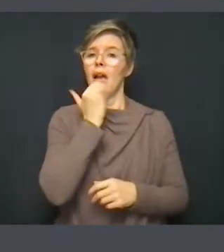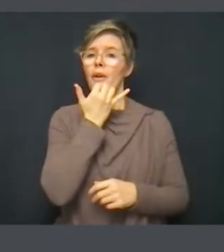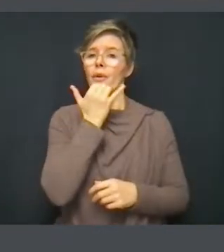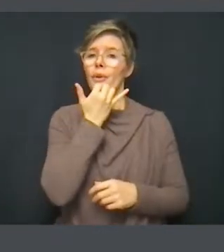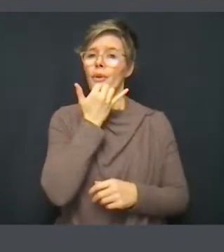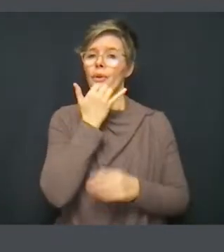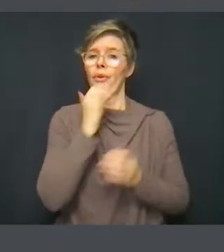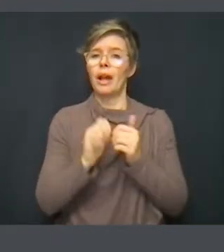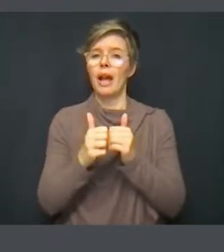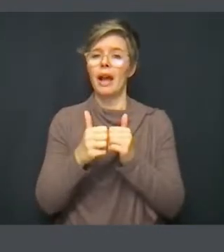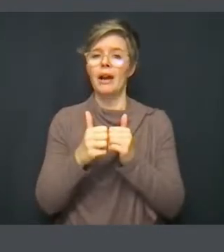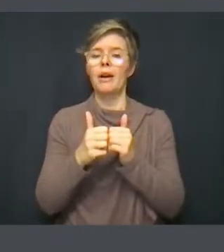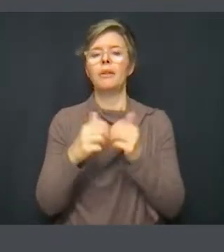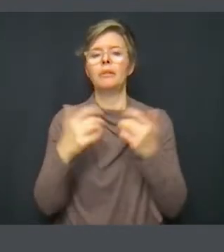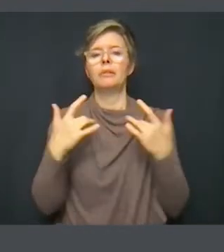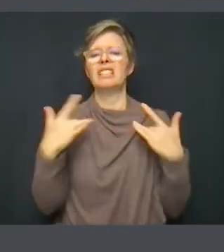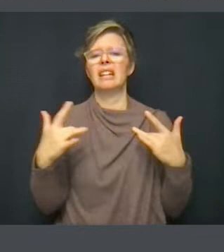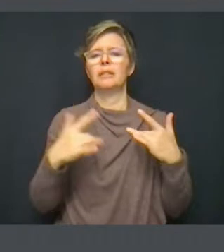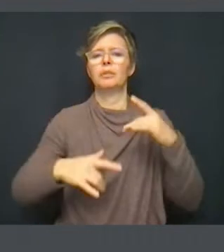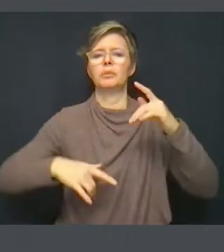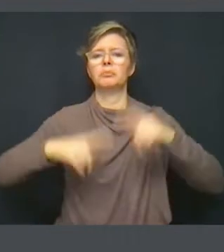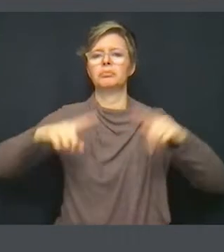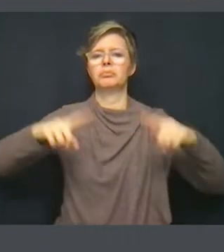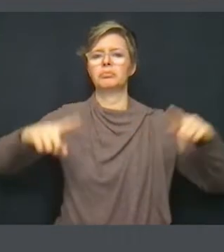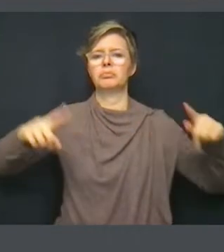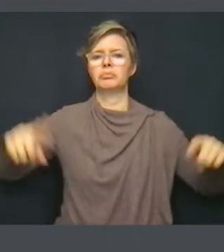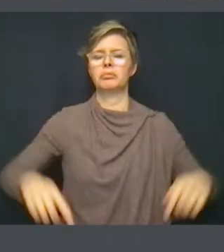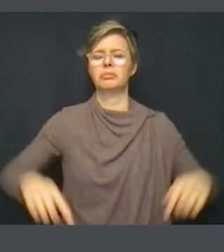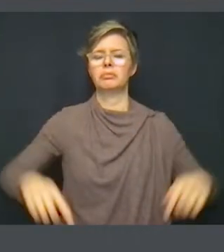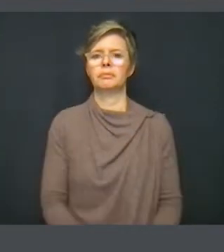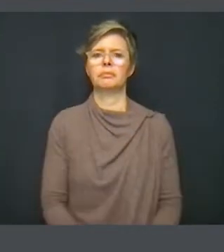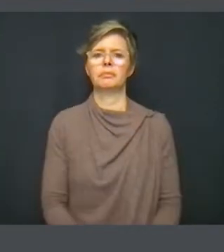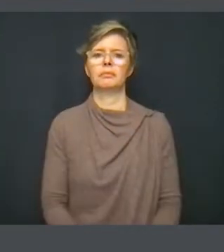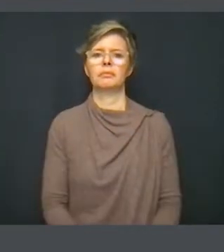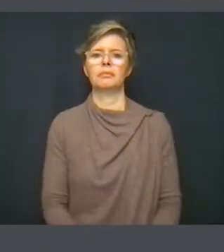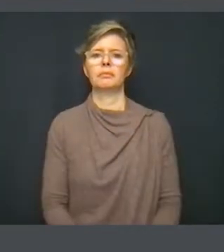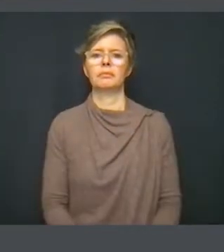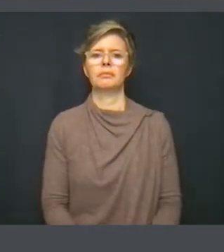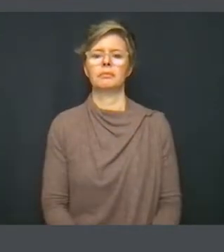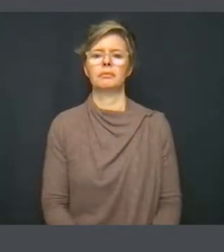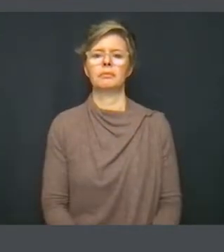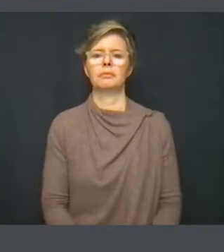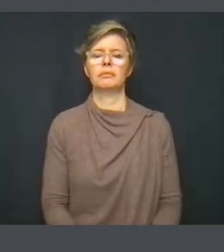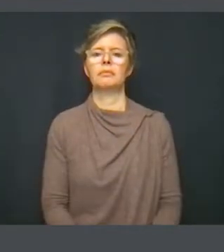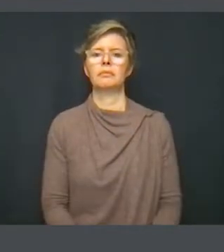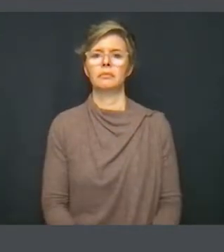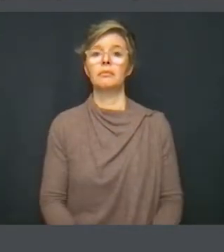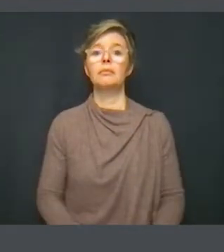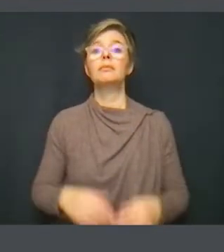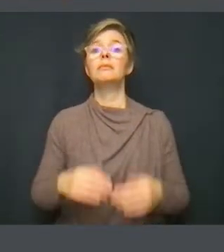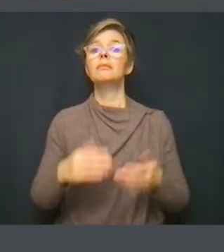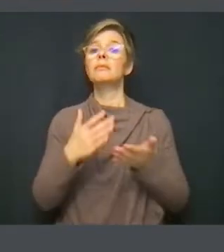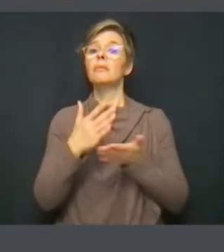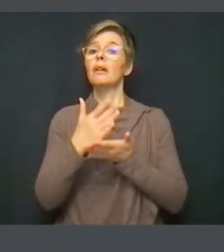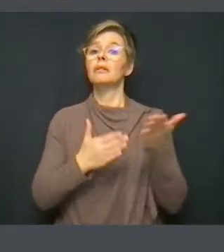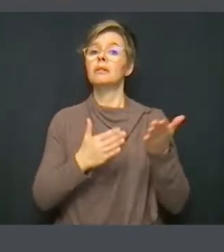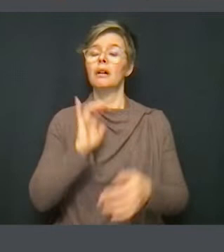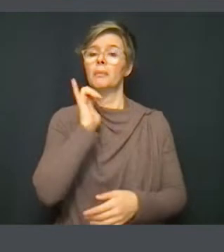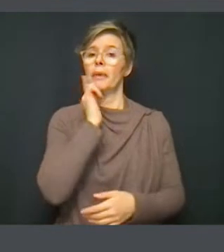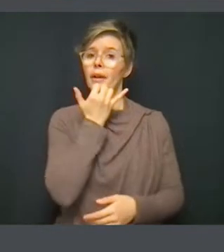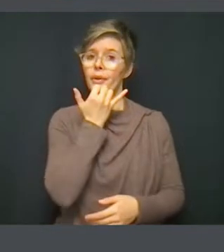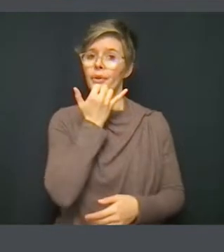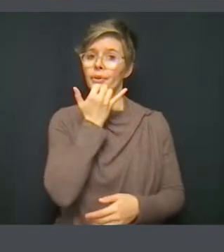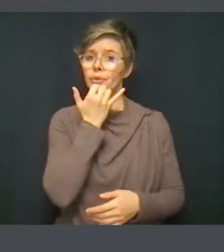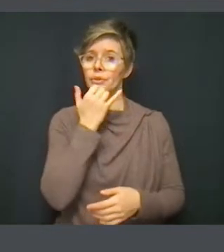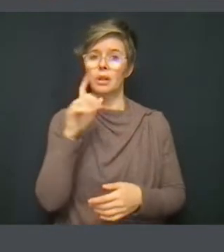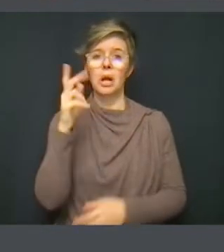going to obviously differ from kid to kid. And from some of the literature, we've seen that some of the error types that they might make, for